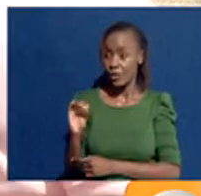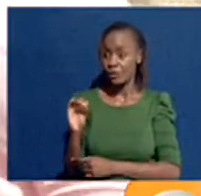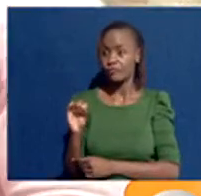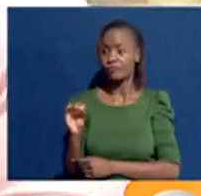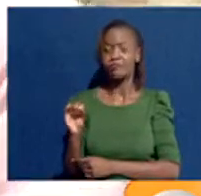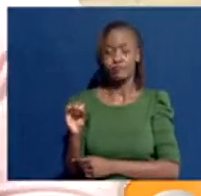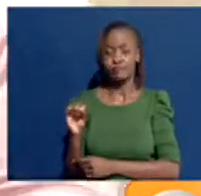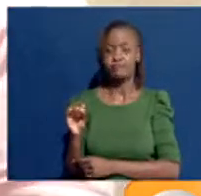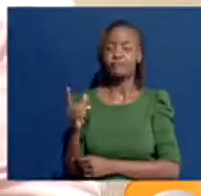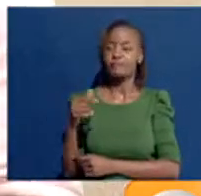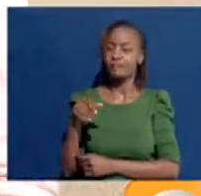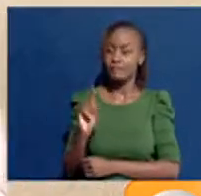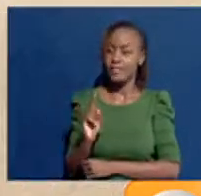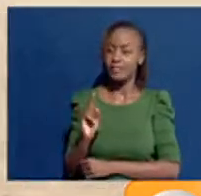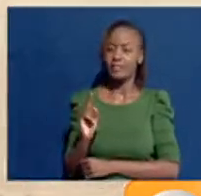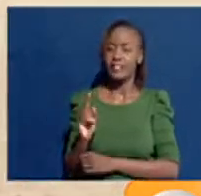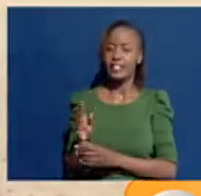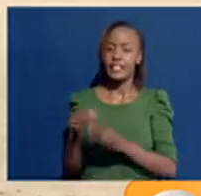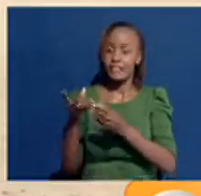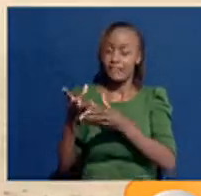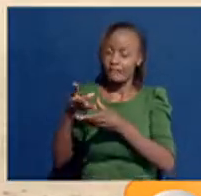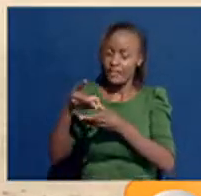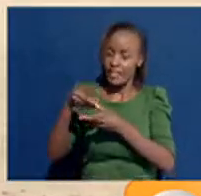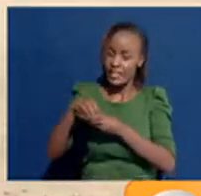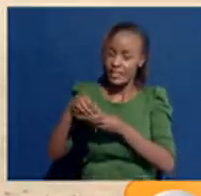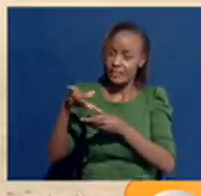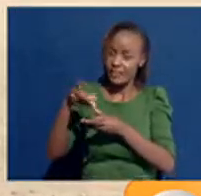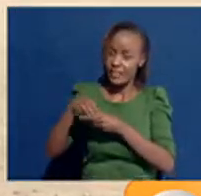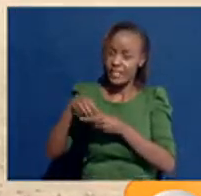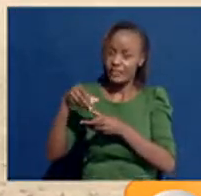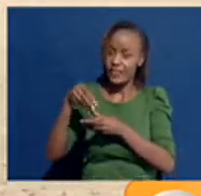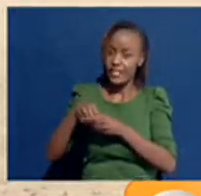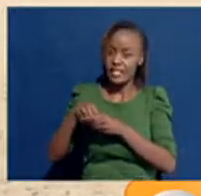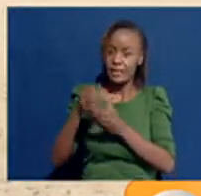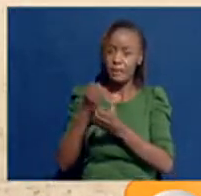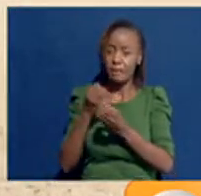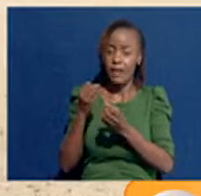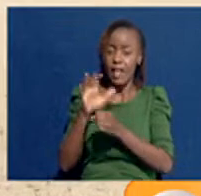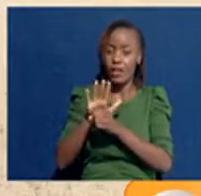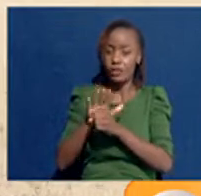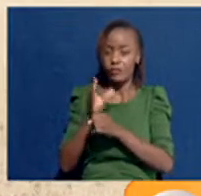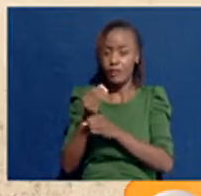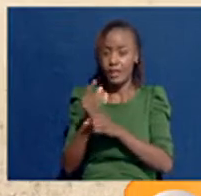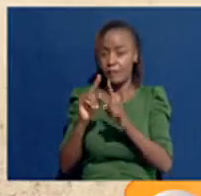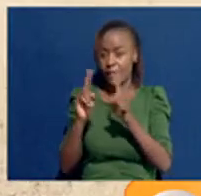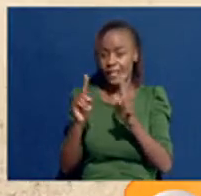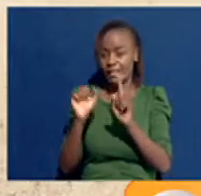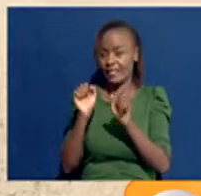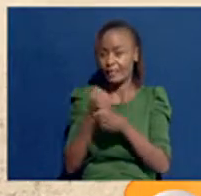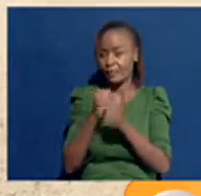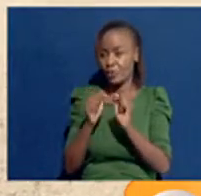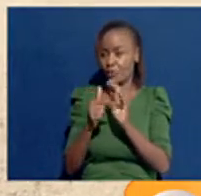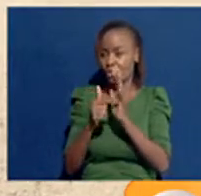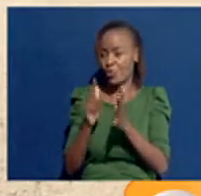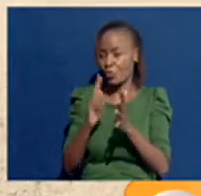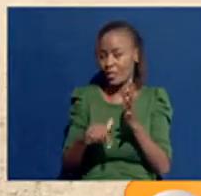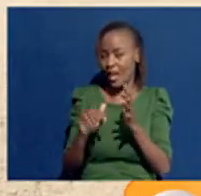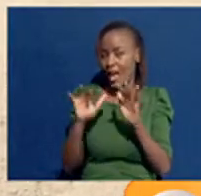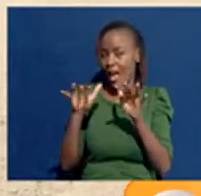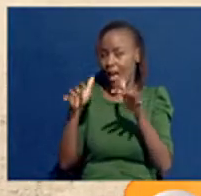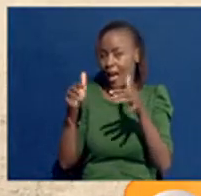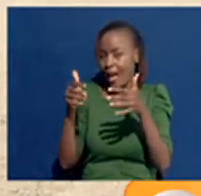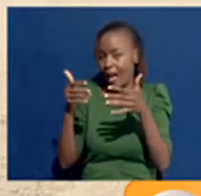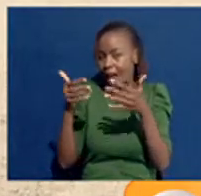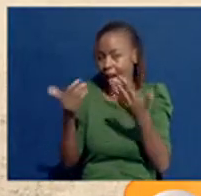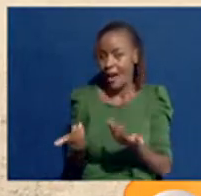into its oil exploration project, community leaders here say there is nothing to show of the